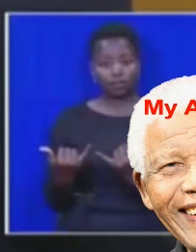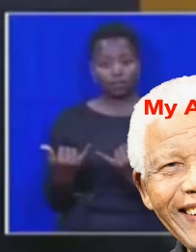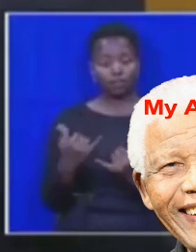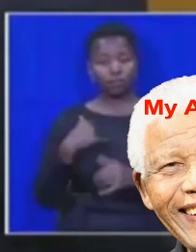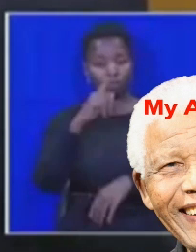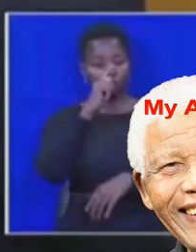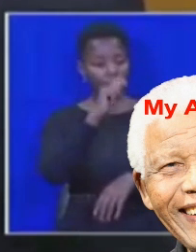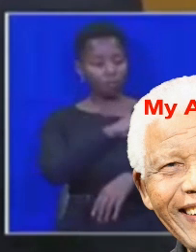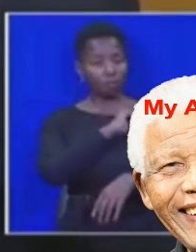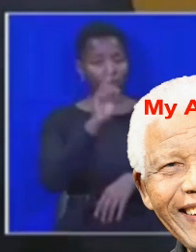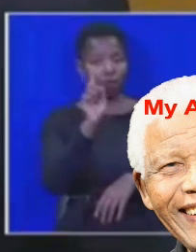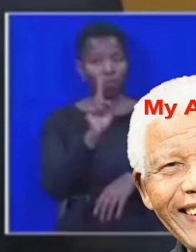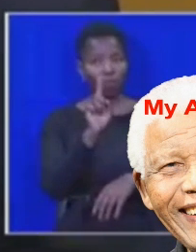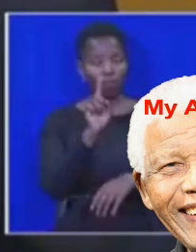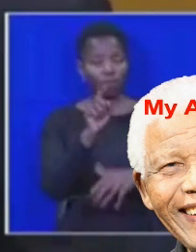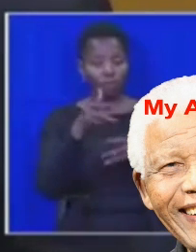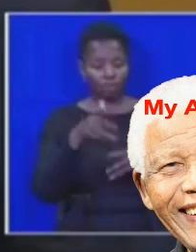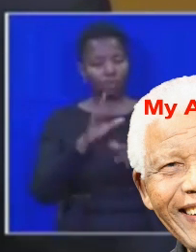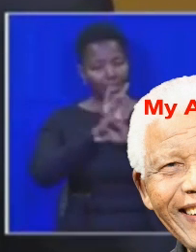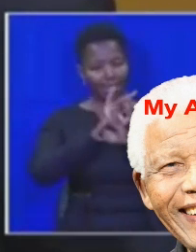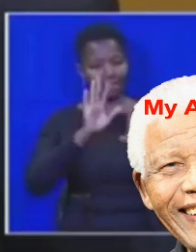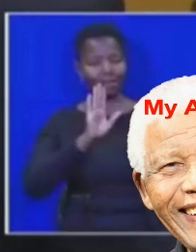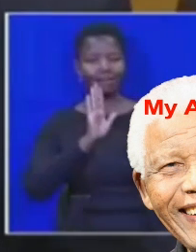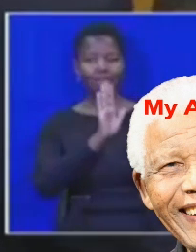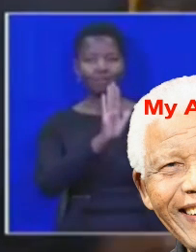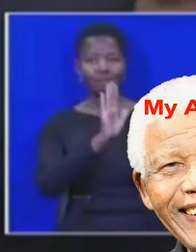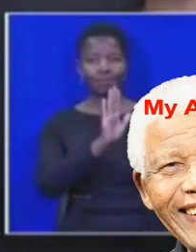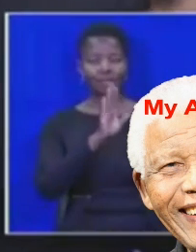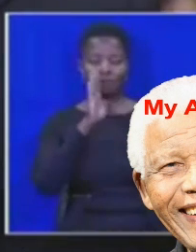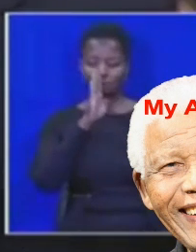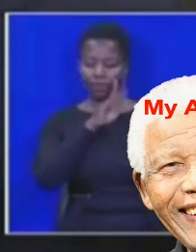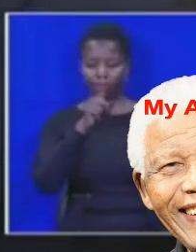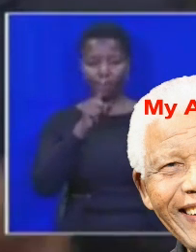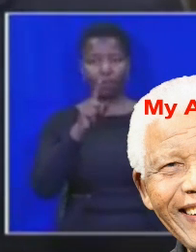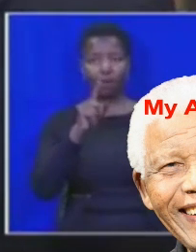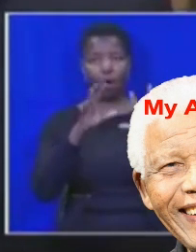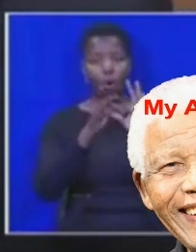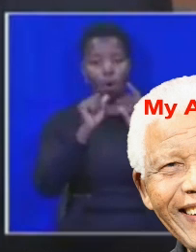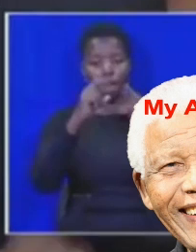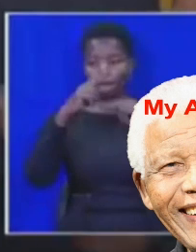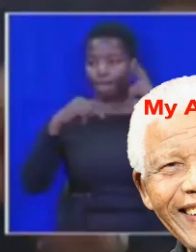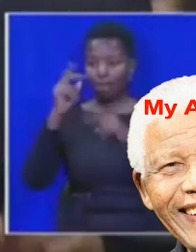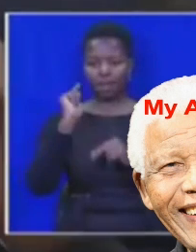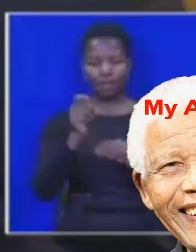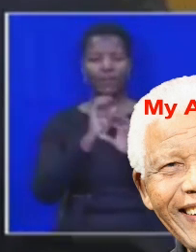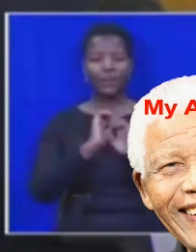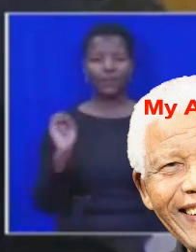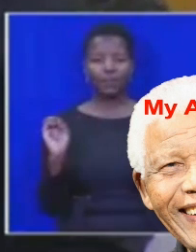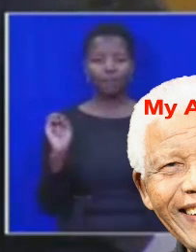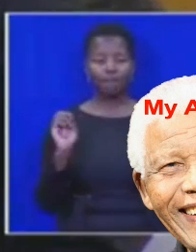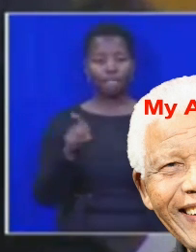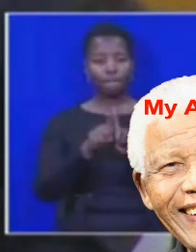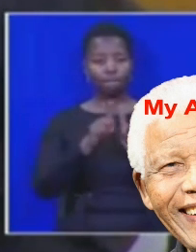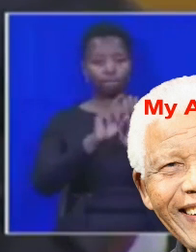Iqiniso ukuthi, it's become very clear that you did not pay for the upgrades in your home. And in fact, the